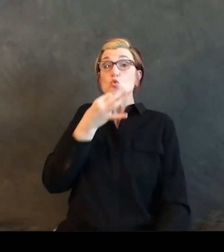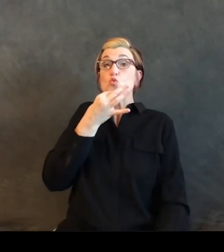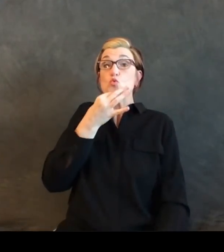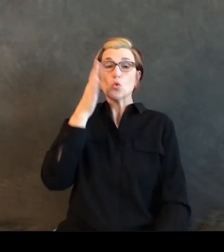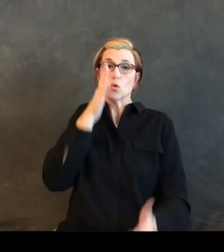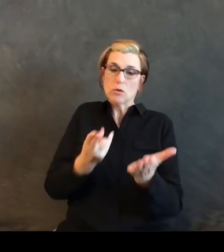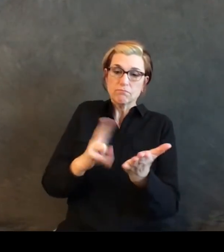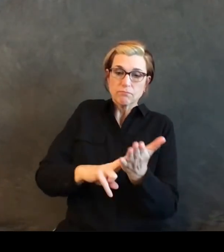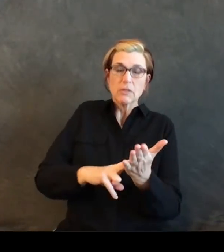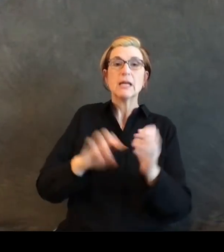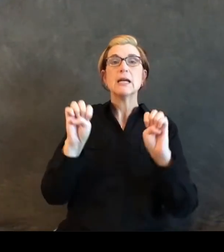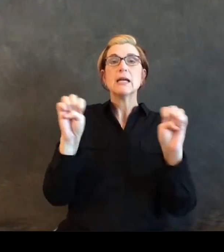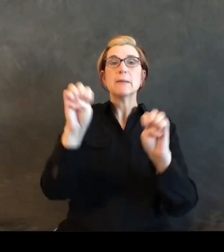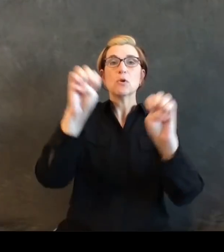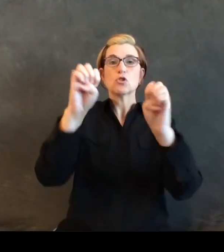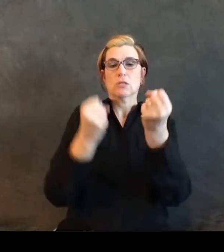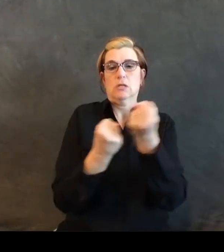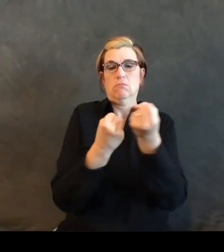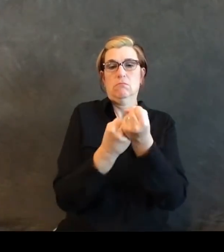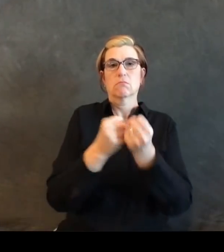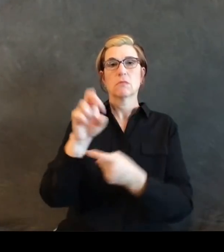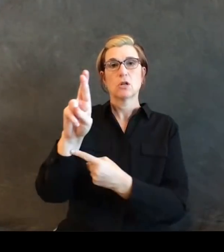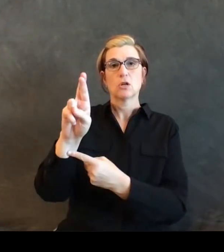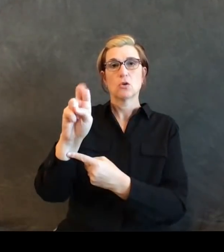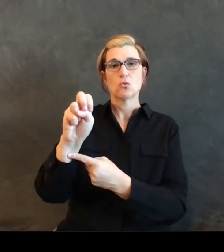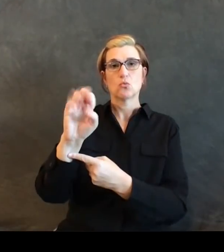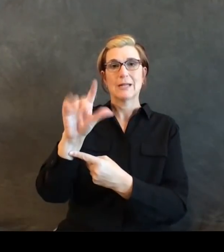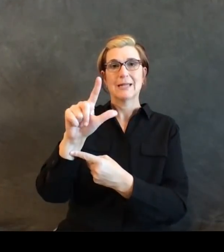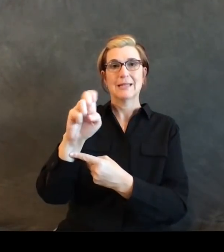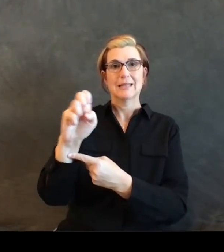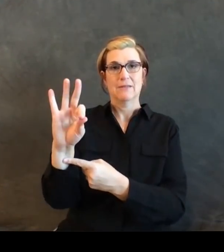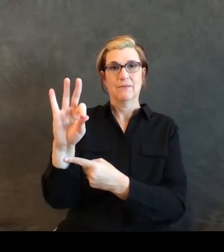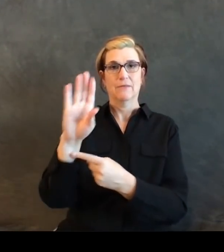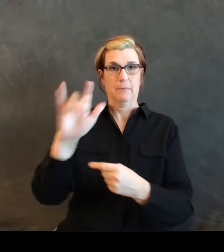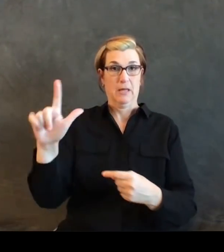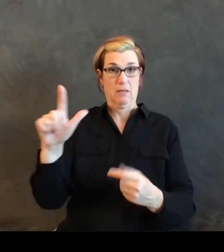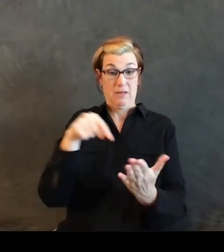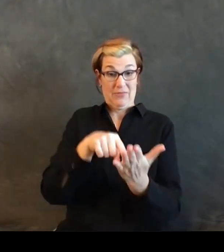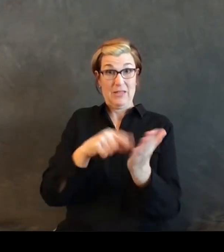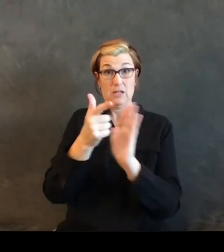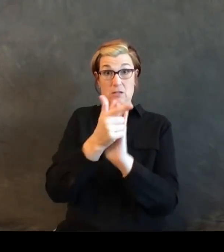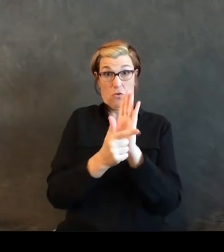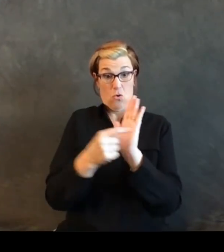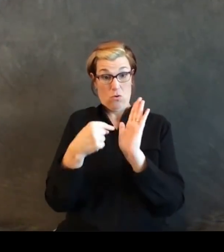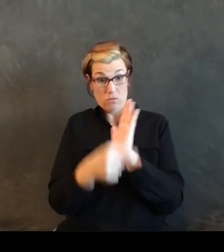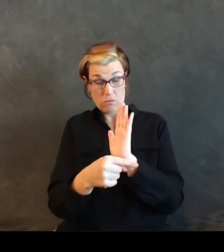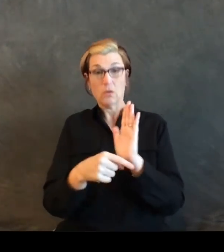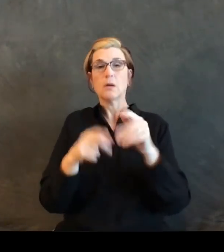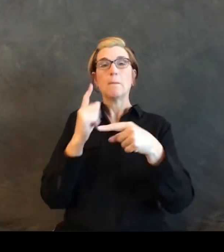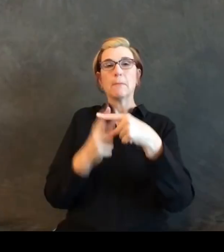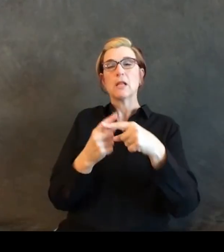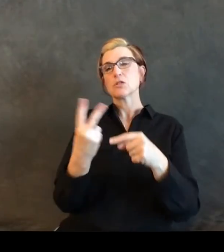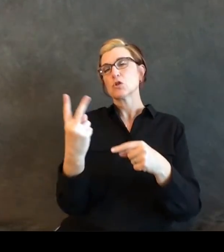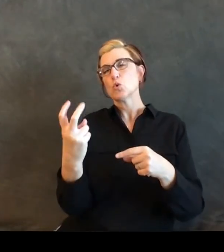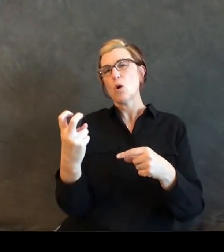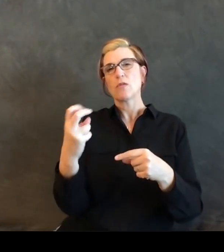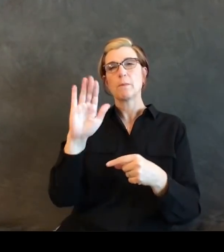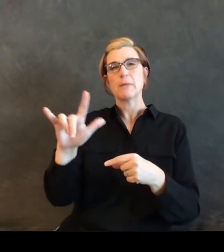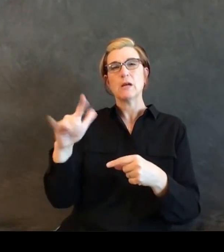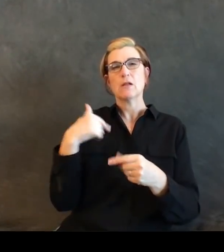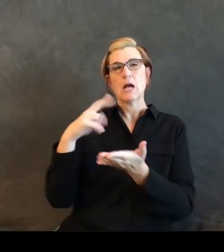relief bill for American workers, families, and businesses. This legislation, in addition to the two bills I signed this month,